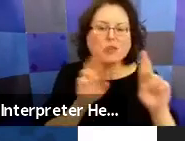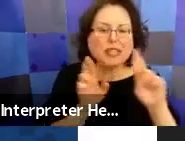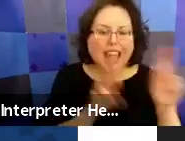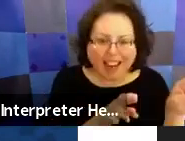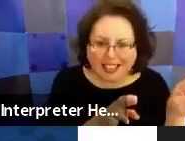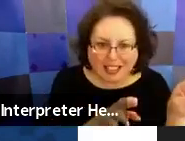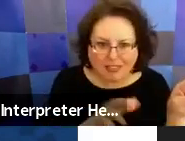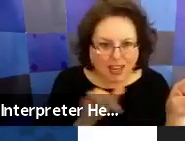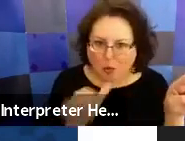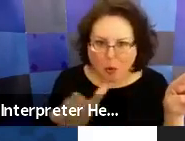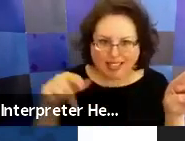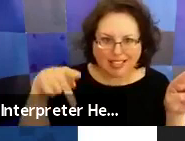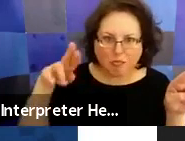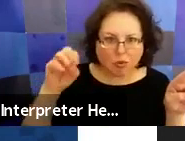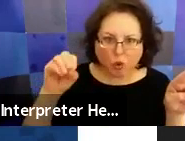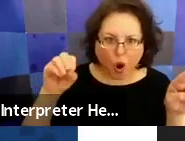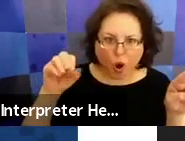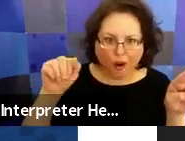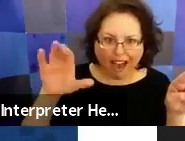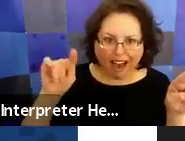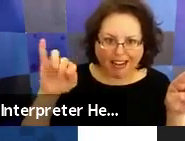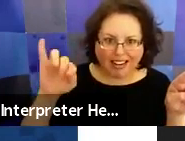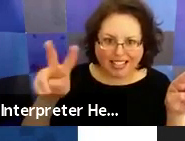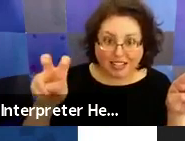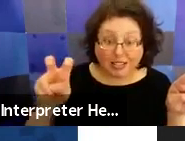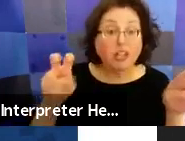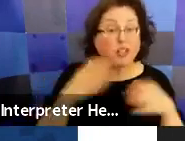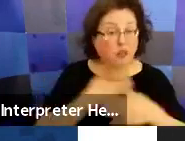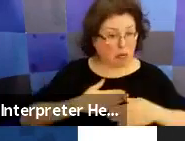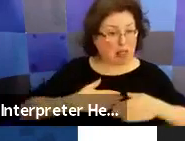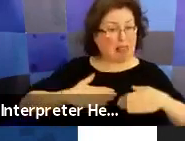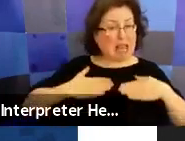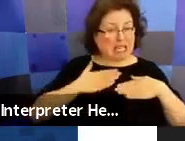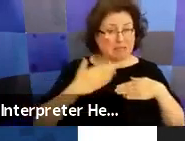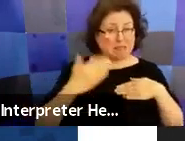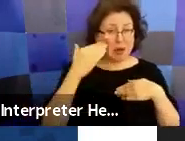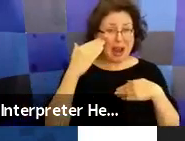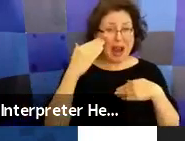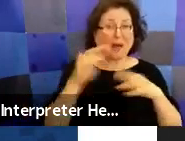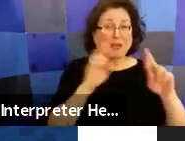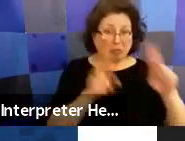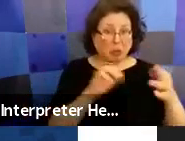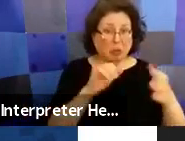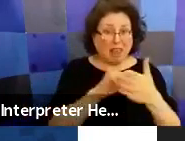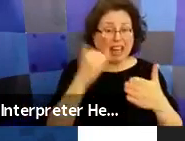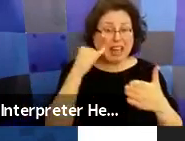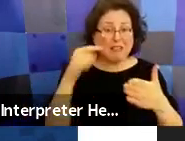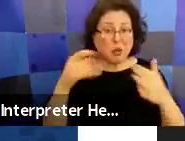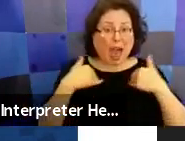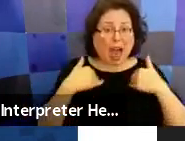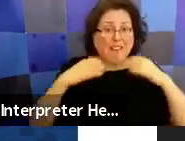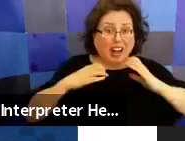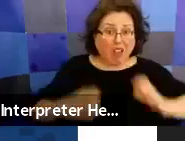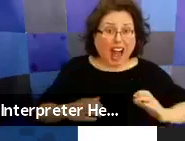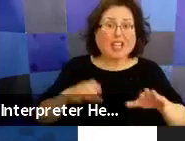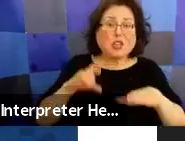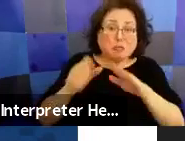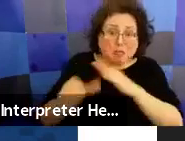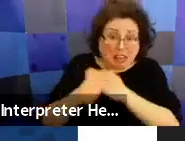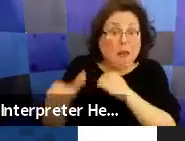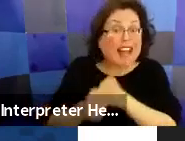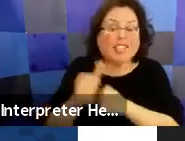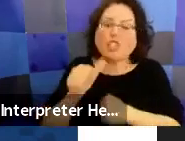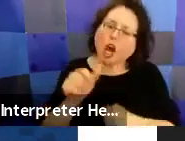proactive. And so please be aware and report it. If you have a client who is being threatened, not necessarily by